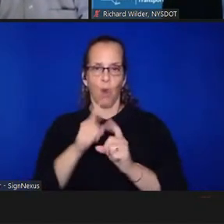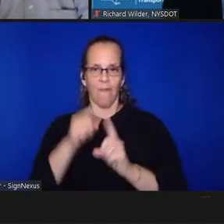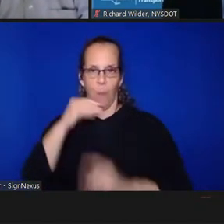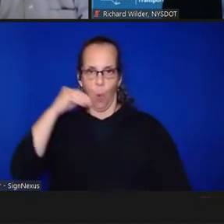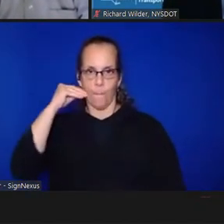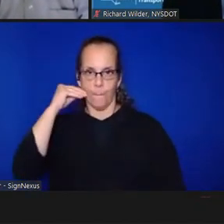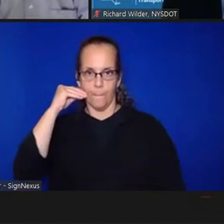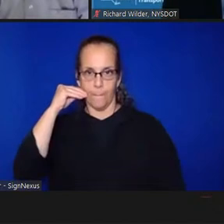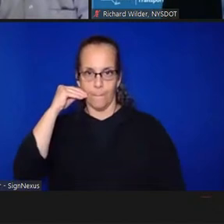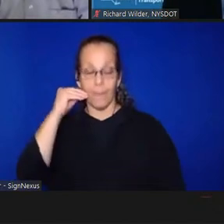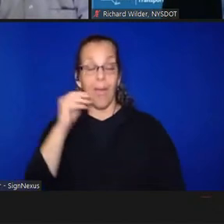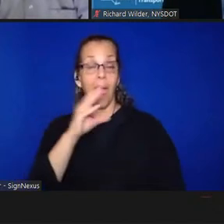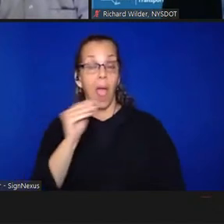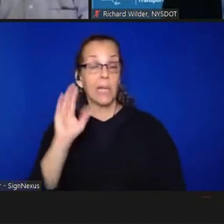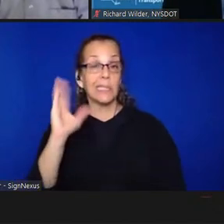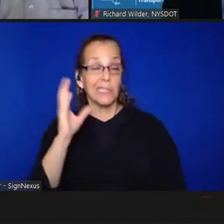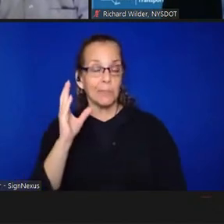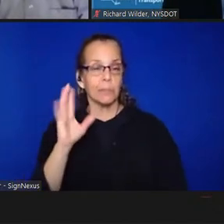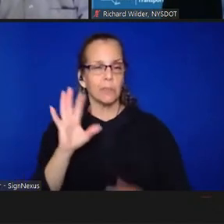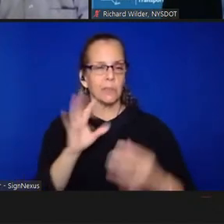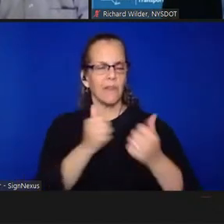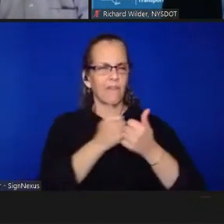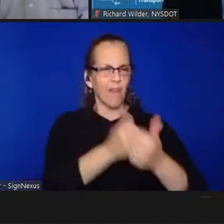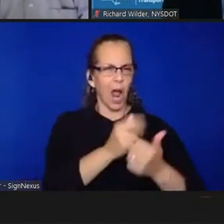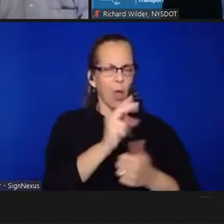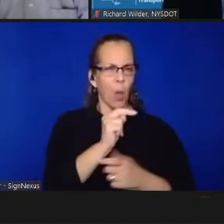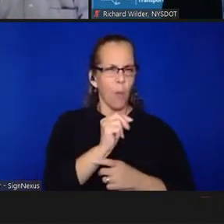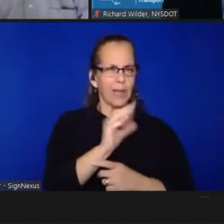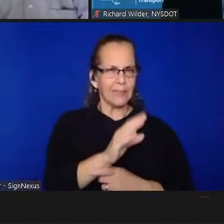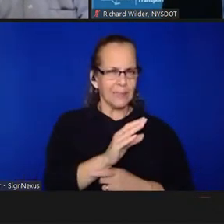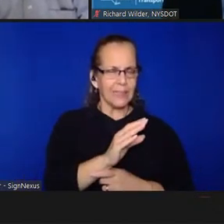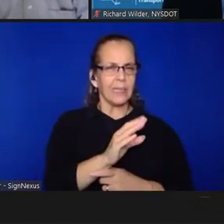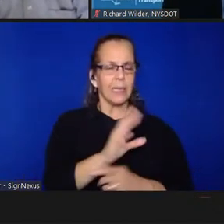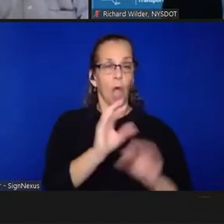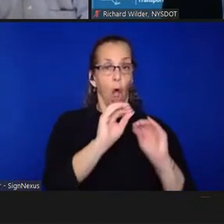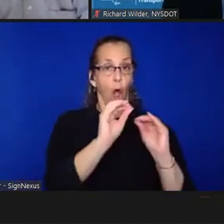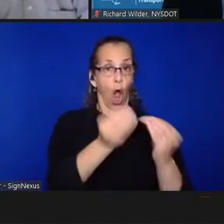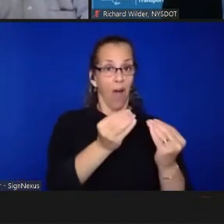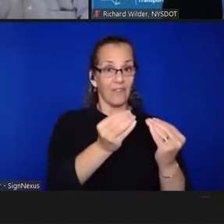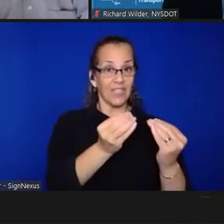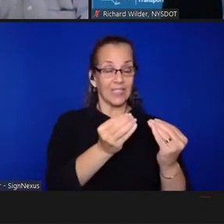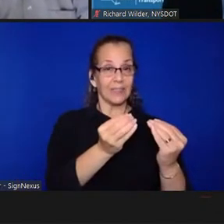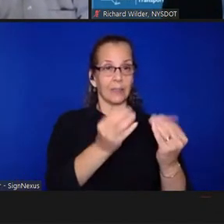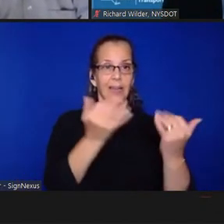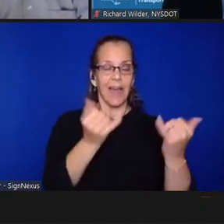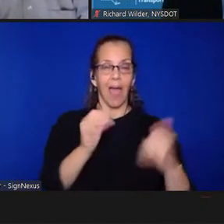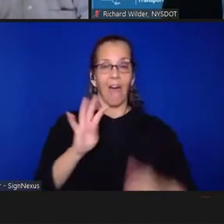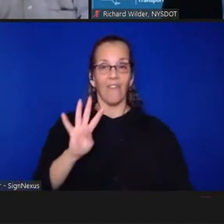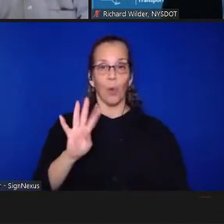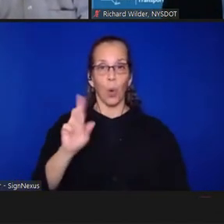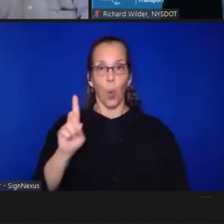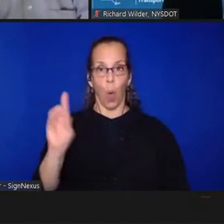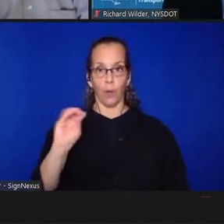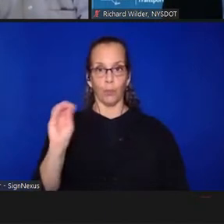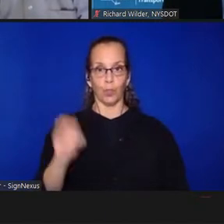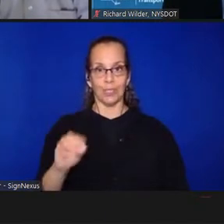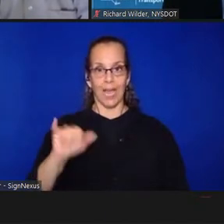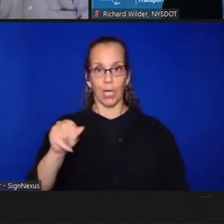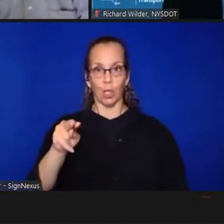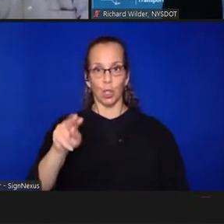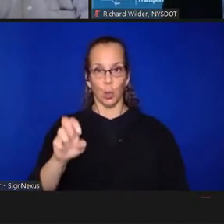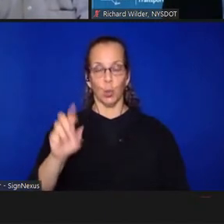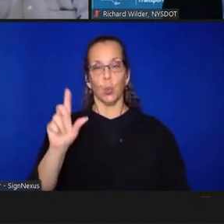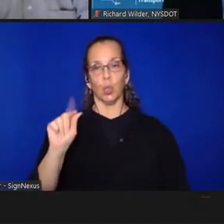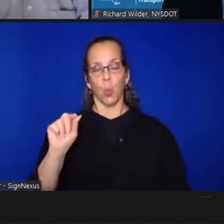to the city New York City's office occupancy just reached 41 in June 2022